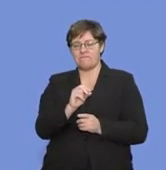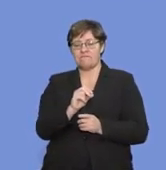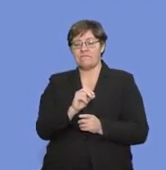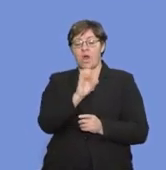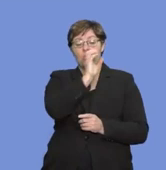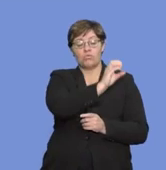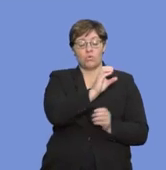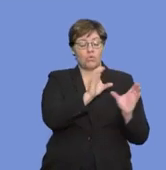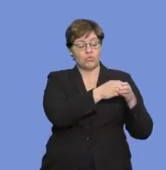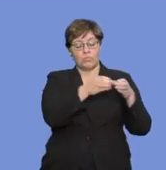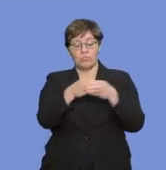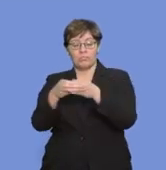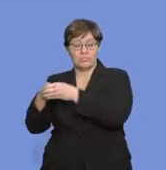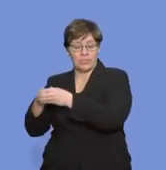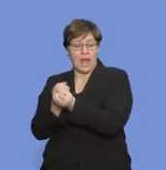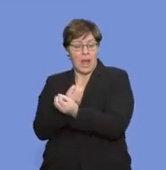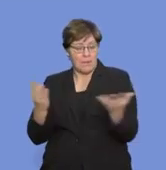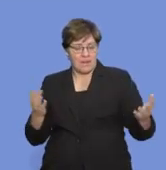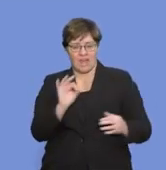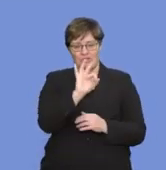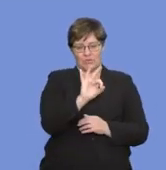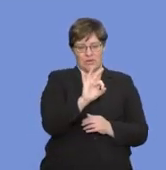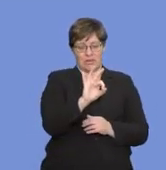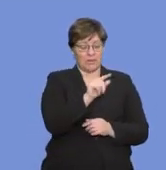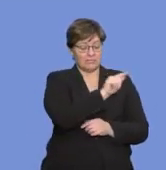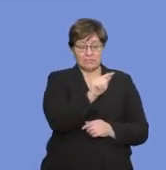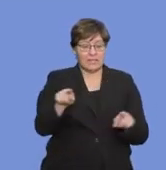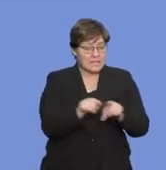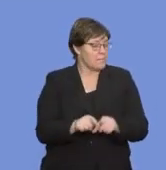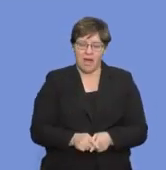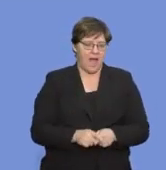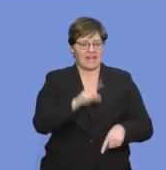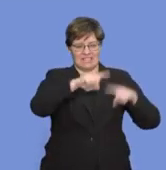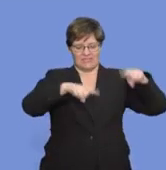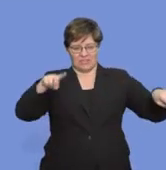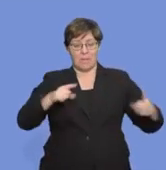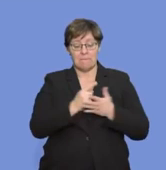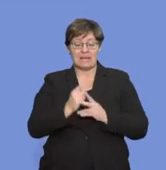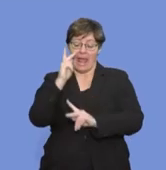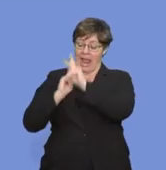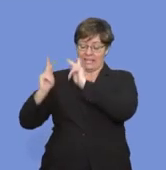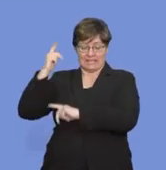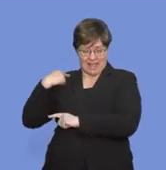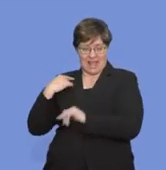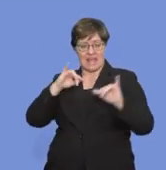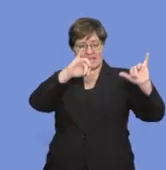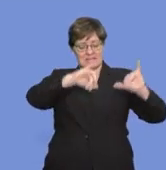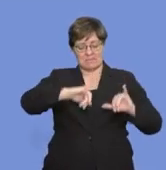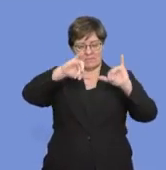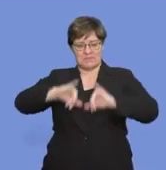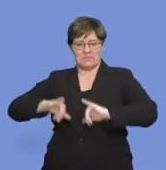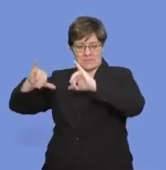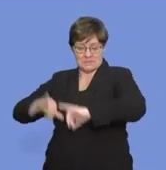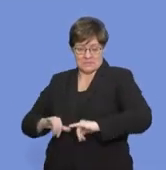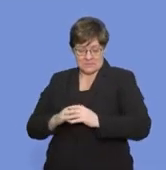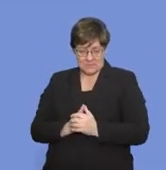3 different species. Okay, and we can see how they developed. So they would have come from a common ancestor or a